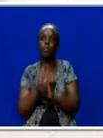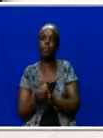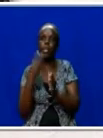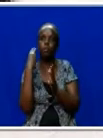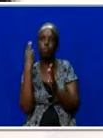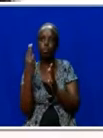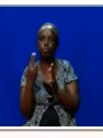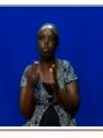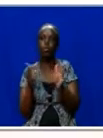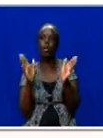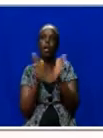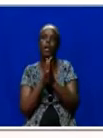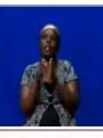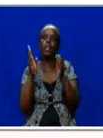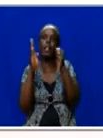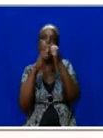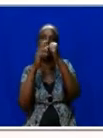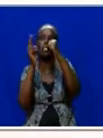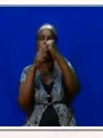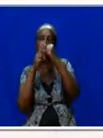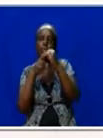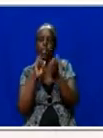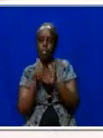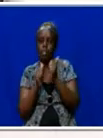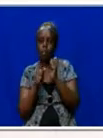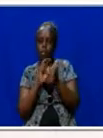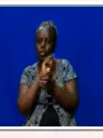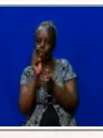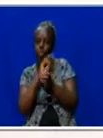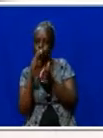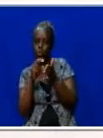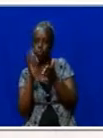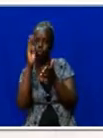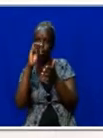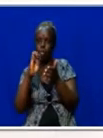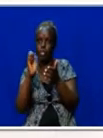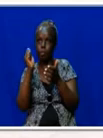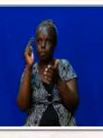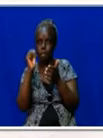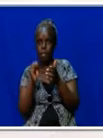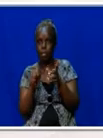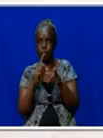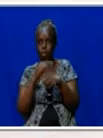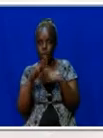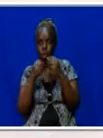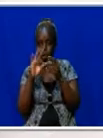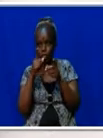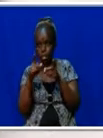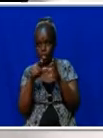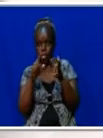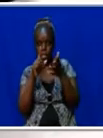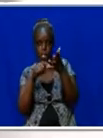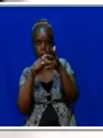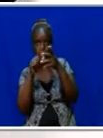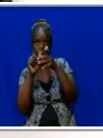is a 97. If we started looking for the mean of this data set